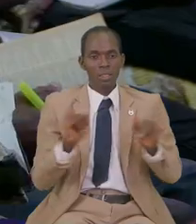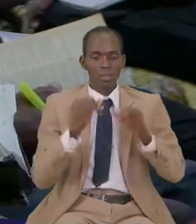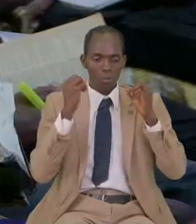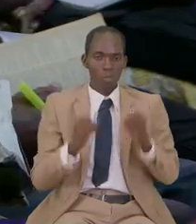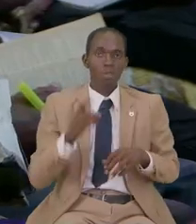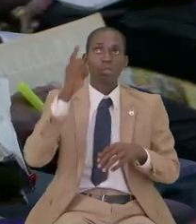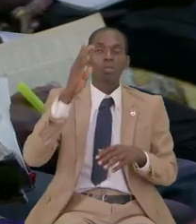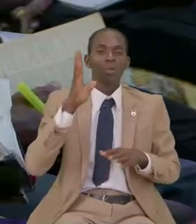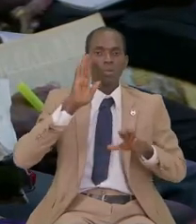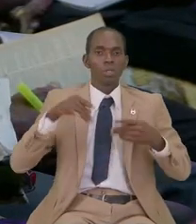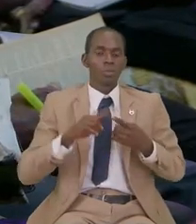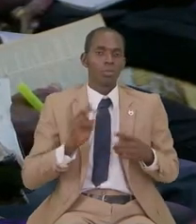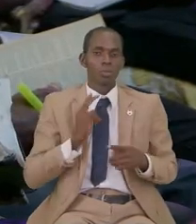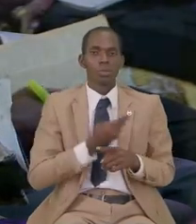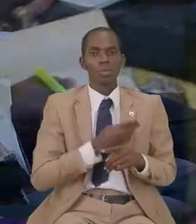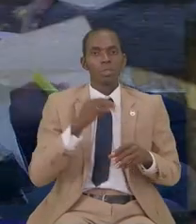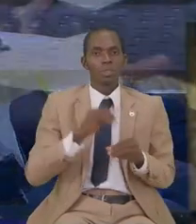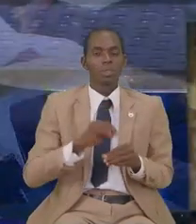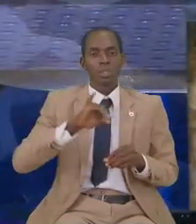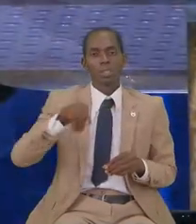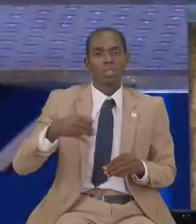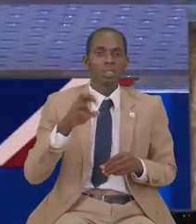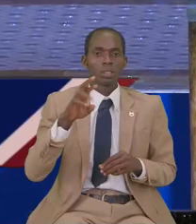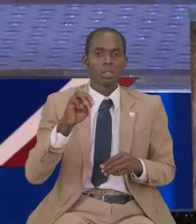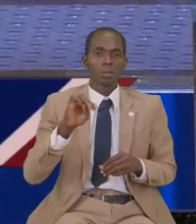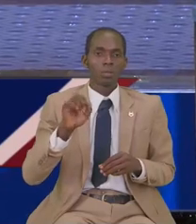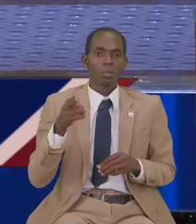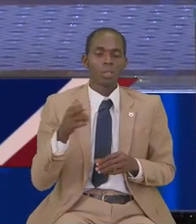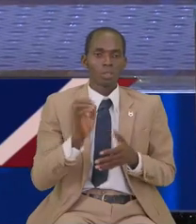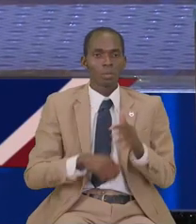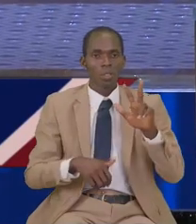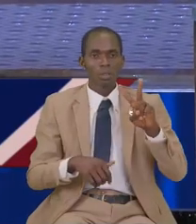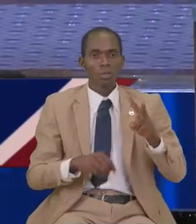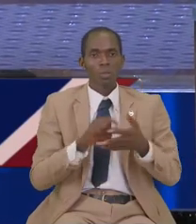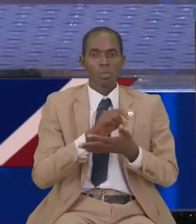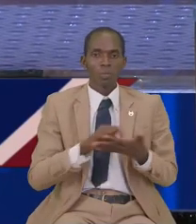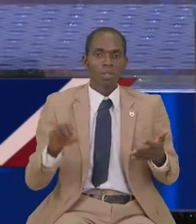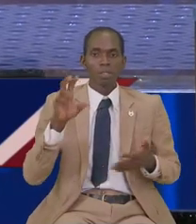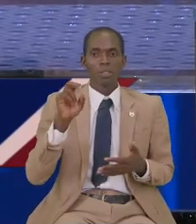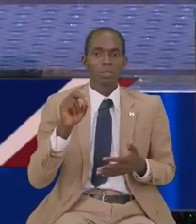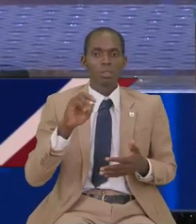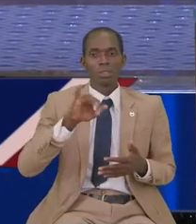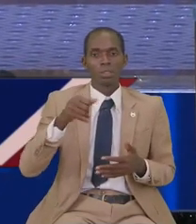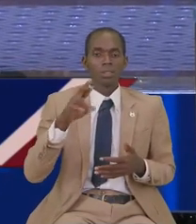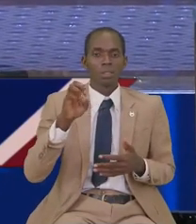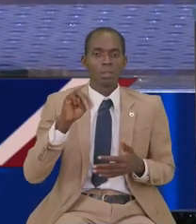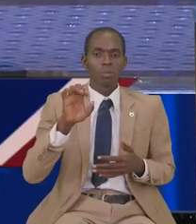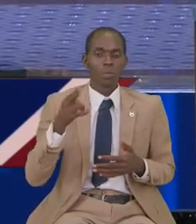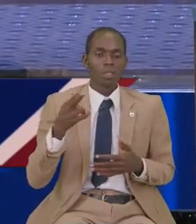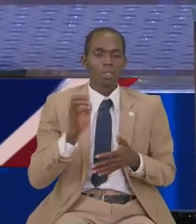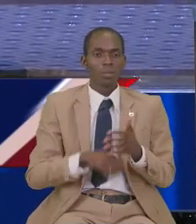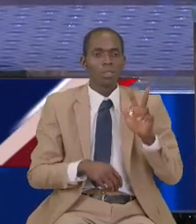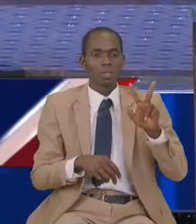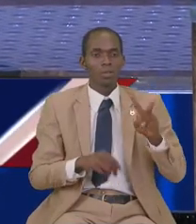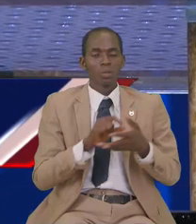you. We're looking at Jeremiah chapter 32, and we're reading from verse 30. Jeremiah chapter 32, verse 38, and